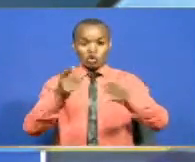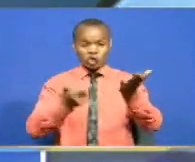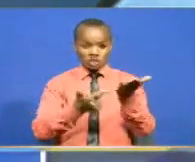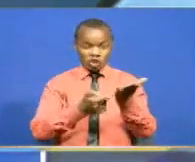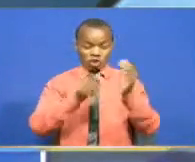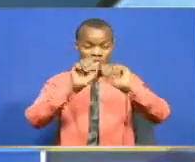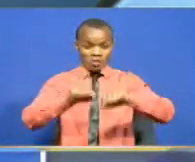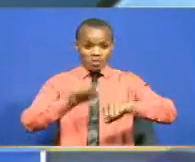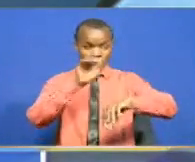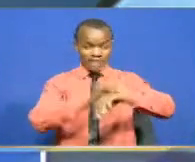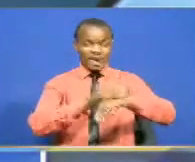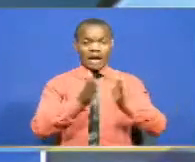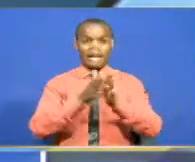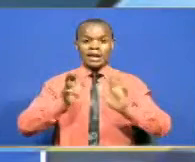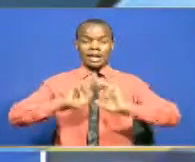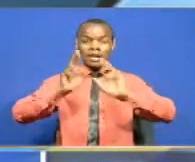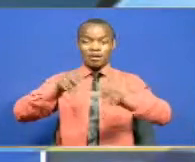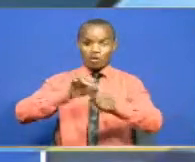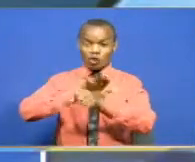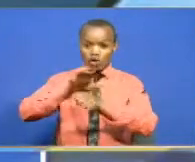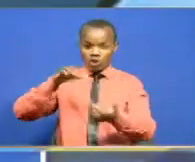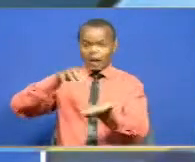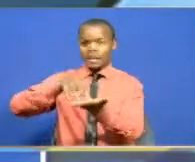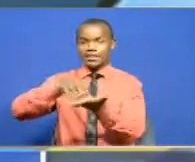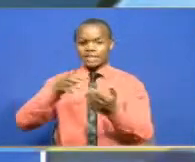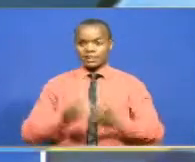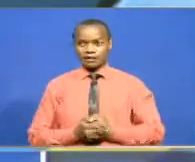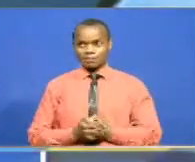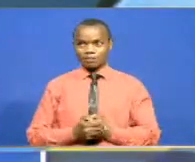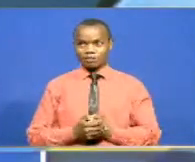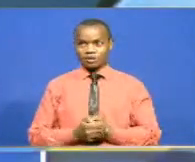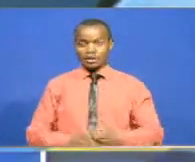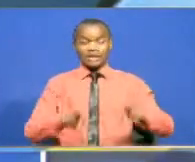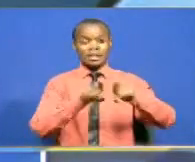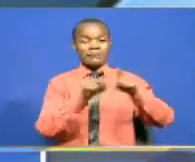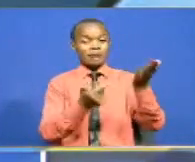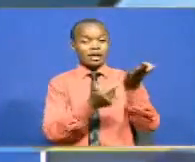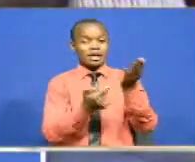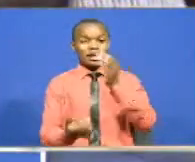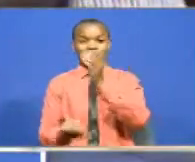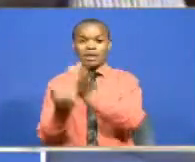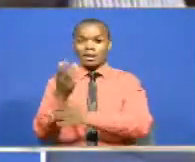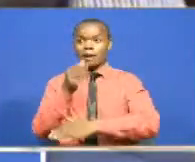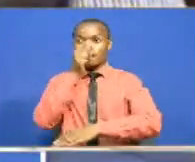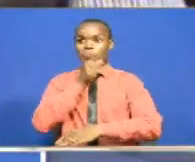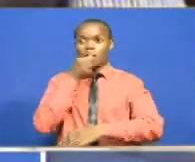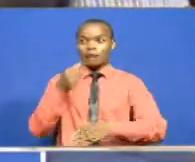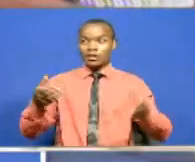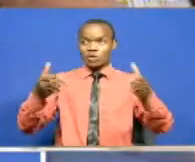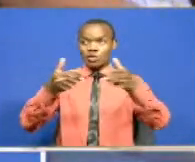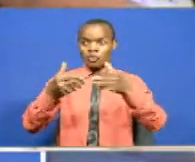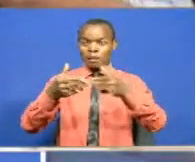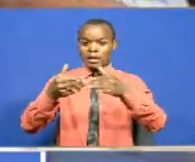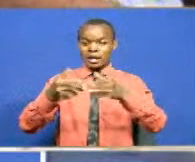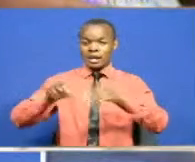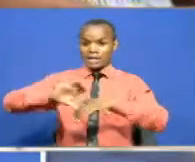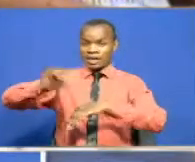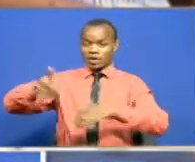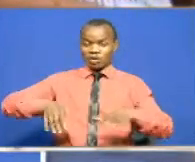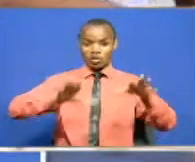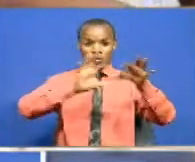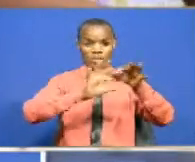and report potential COVID-19 cases. The tech, launched by Private Security Congress and Town Connect,